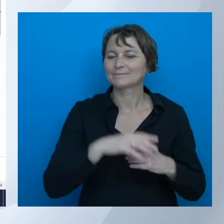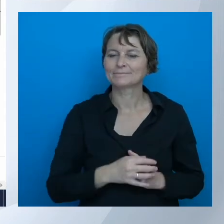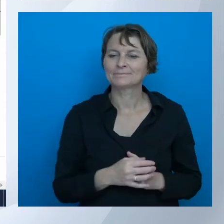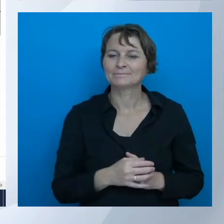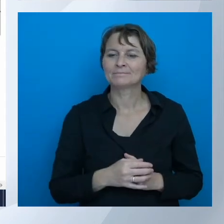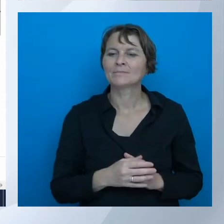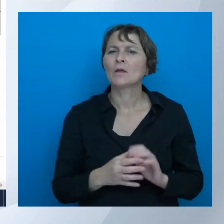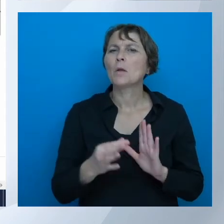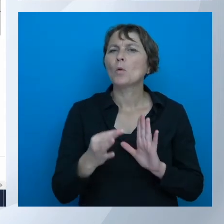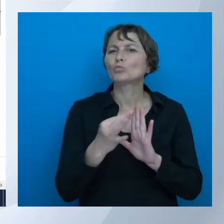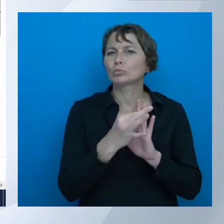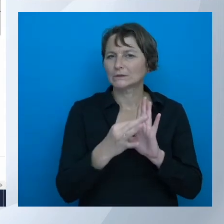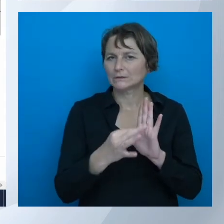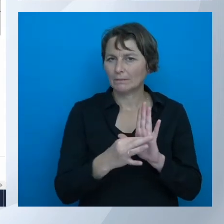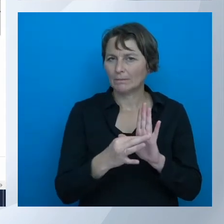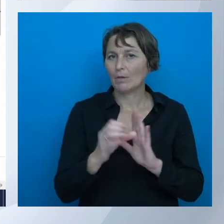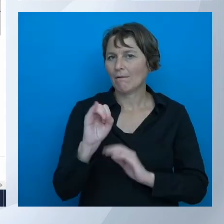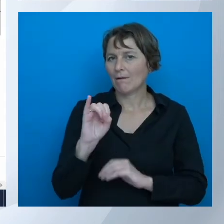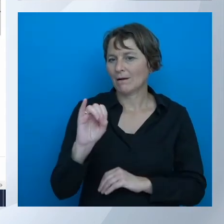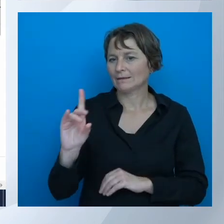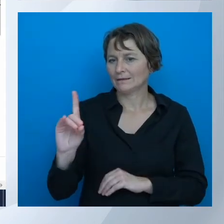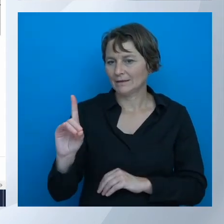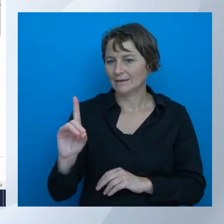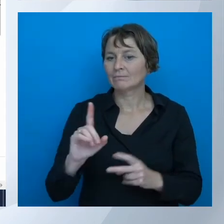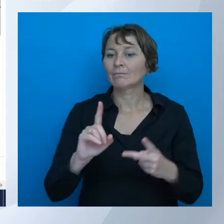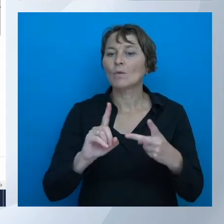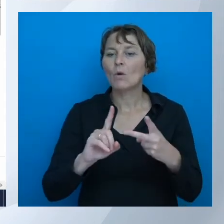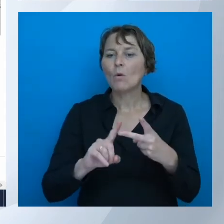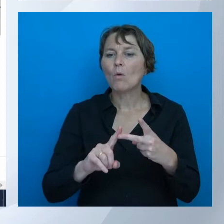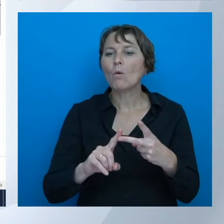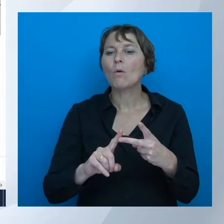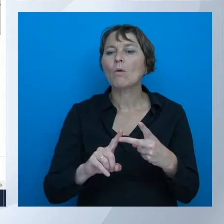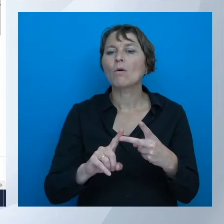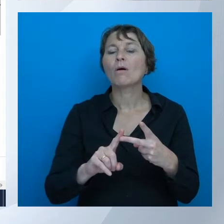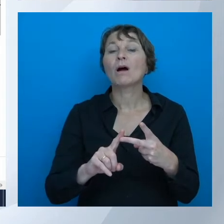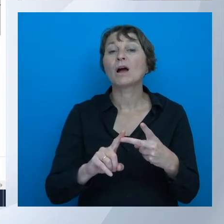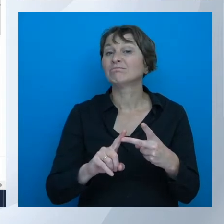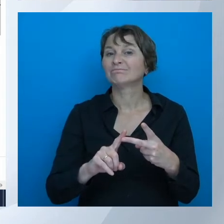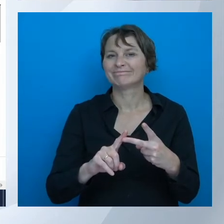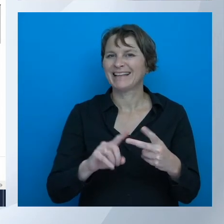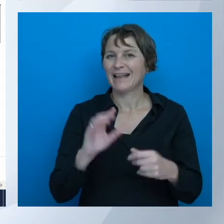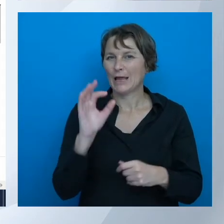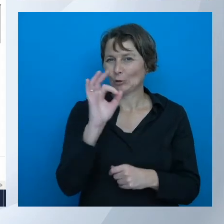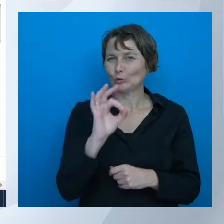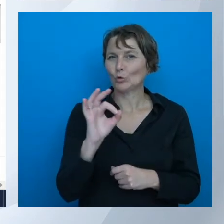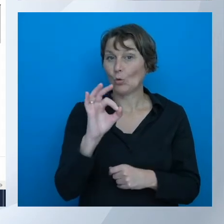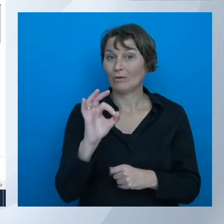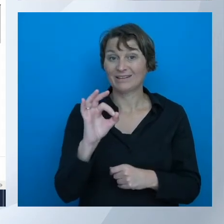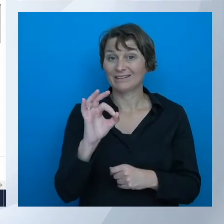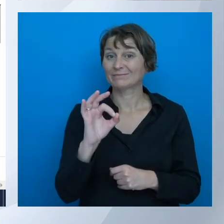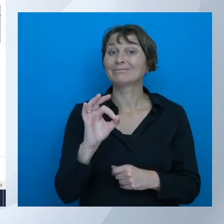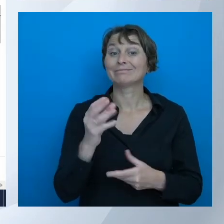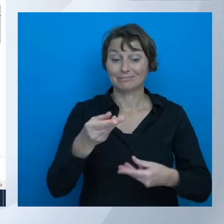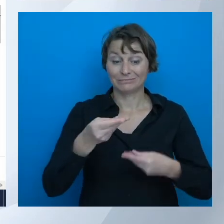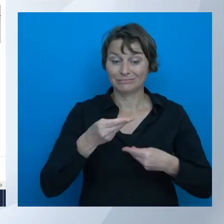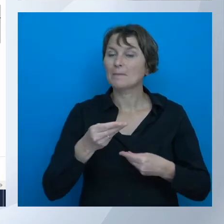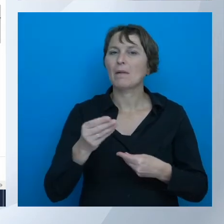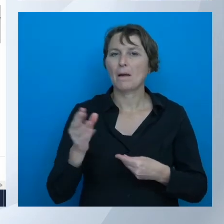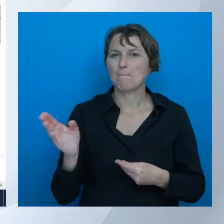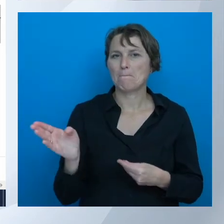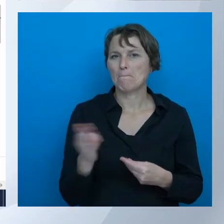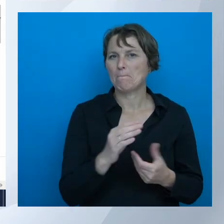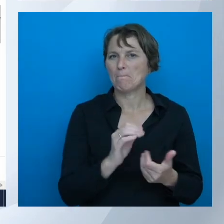also do is I log the passed token, because the passed token is added as a authorization header. And what you can then do is you